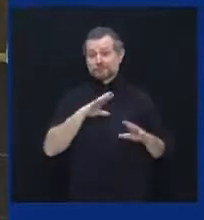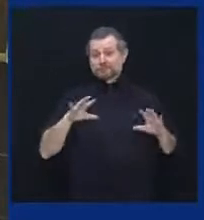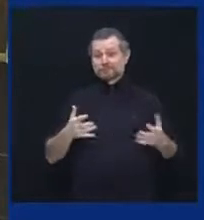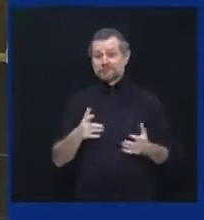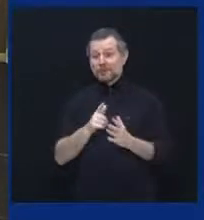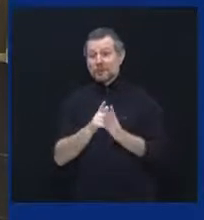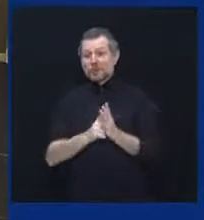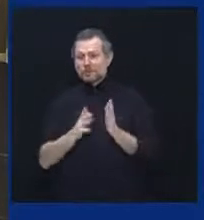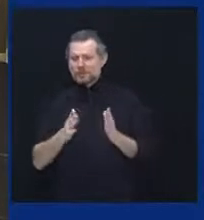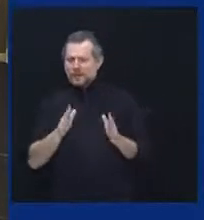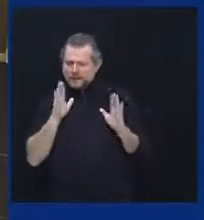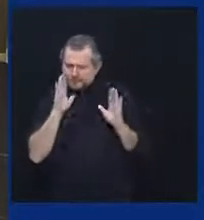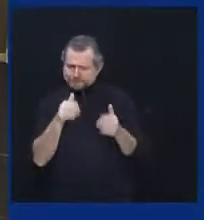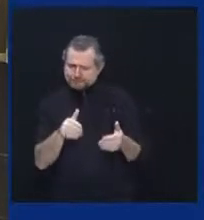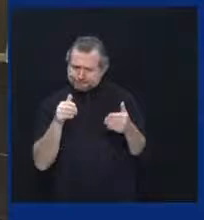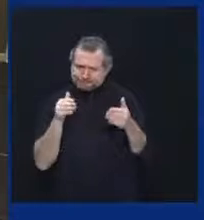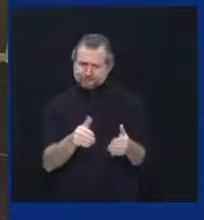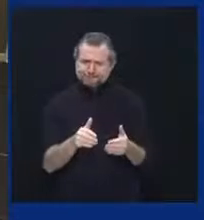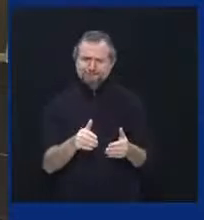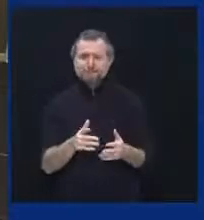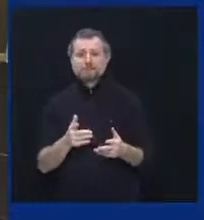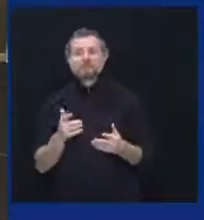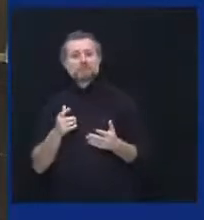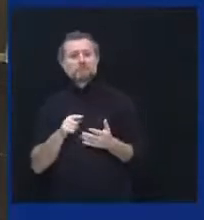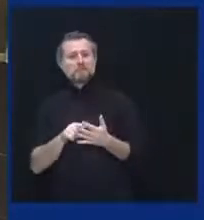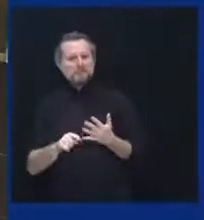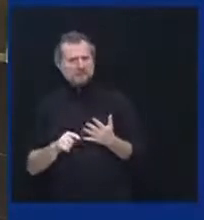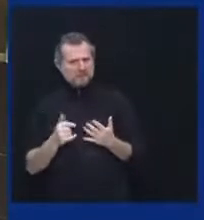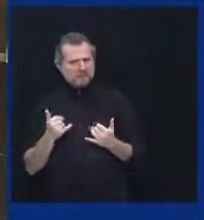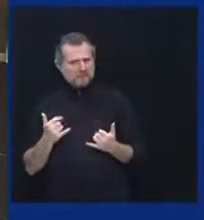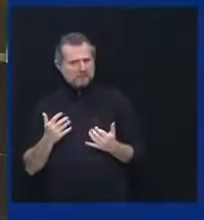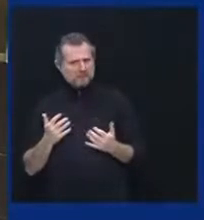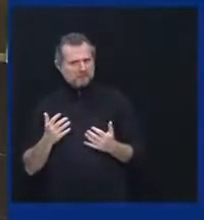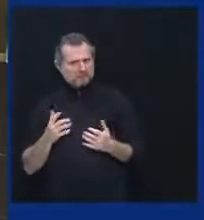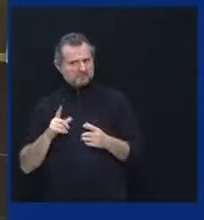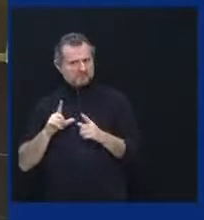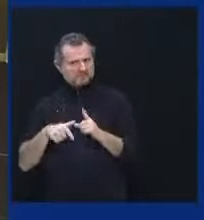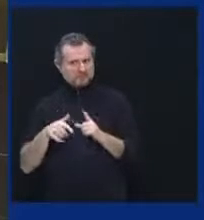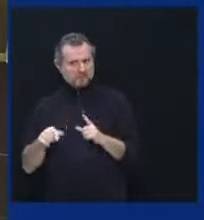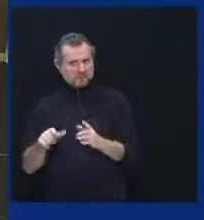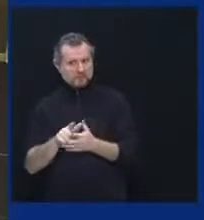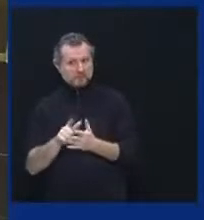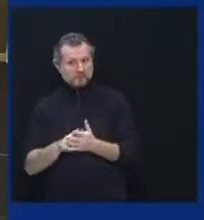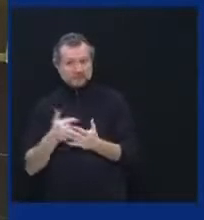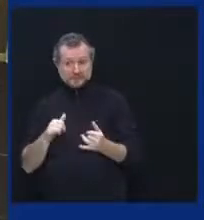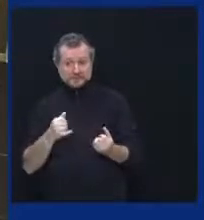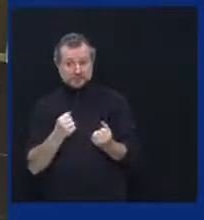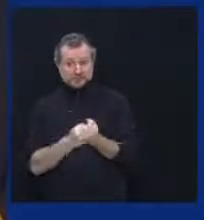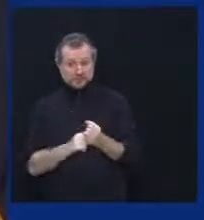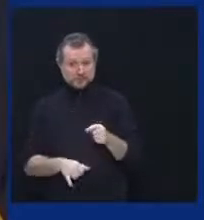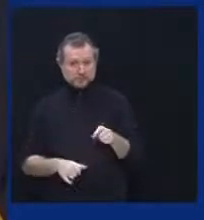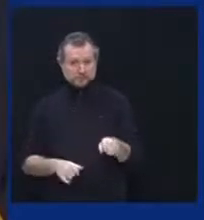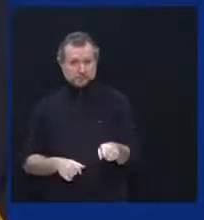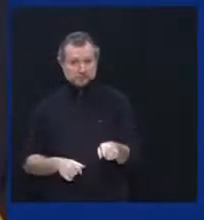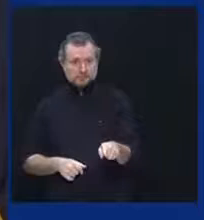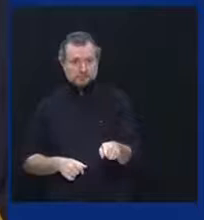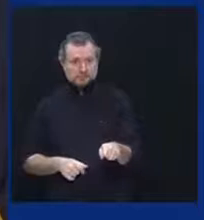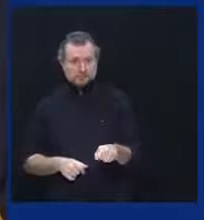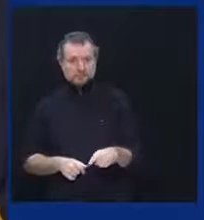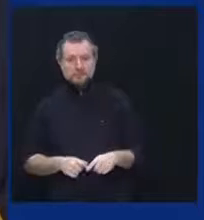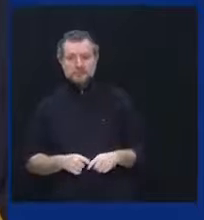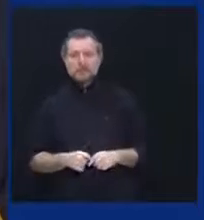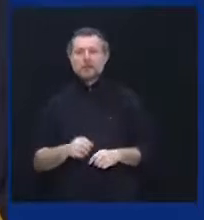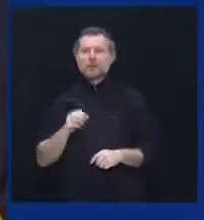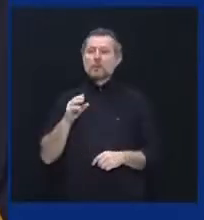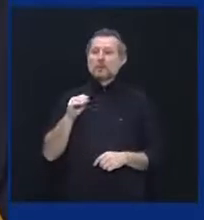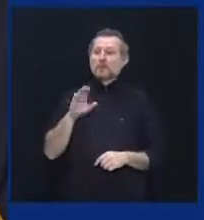future incidents. Now there is a bipartisan push to repeal this law. Do you support this? Yeah, I haven't seen the